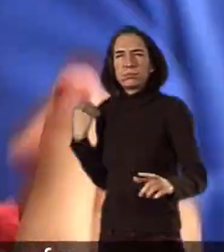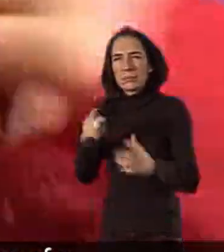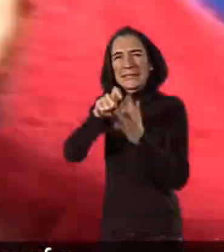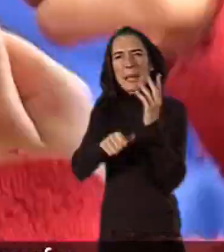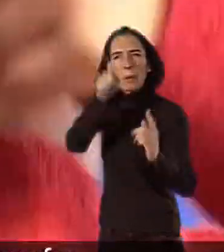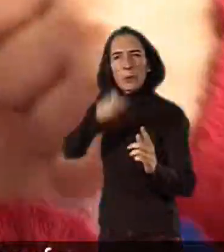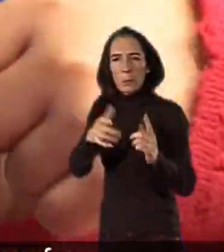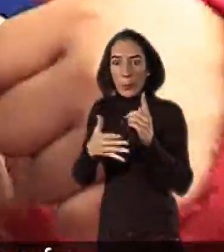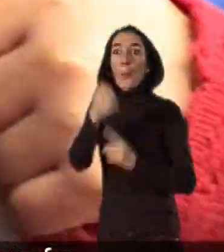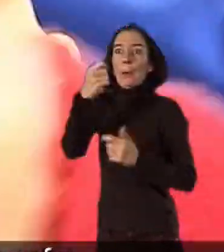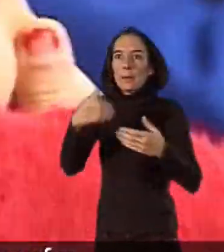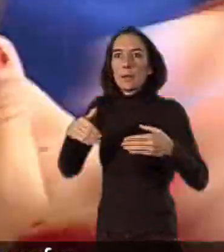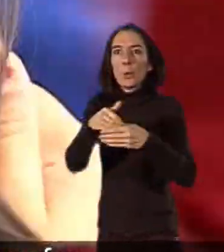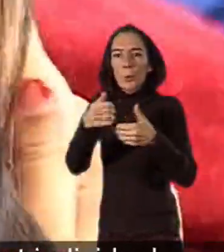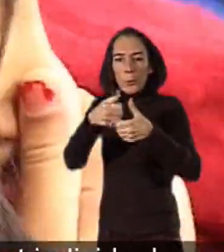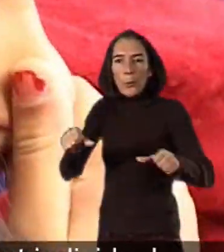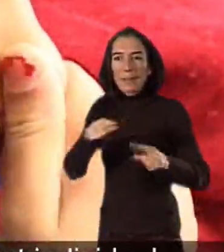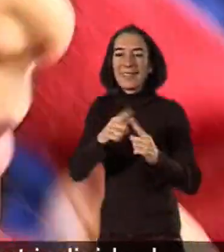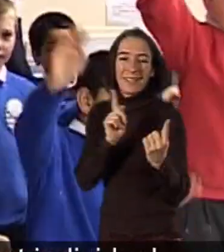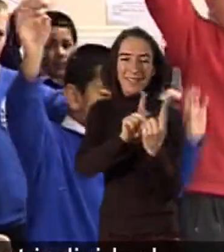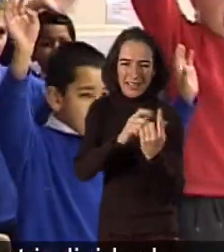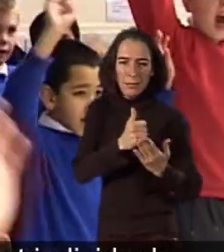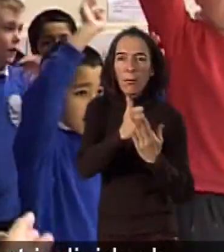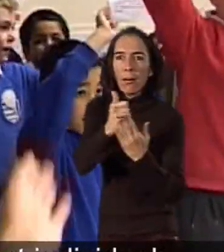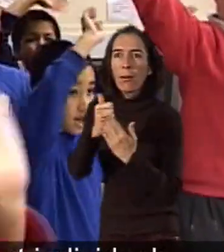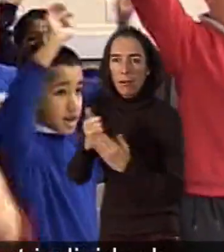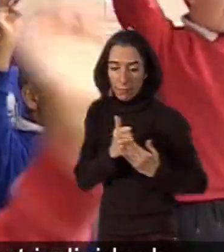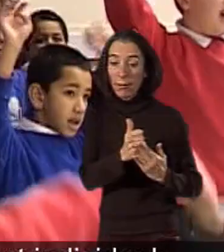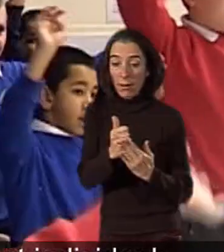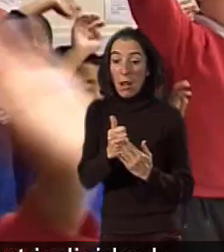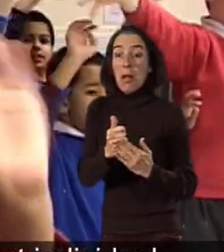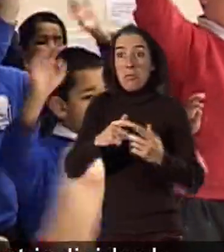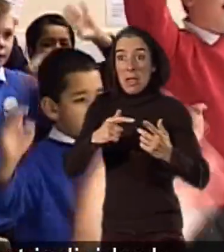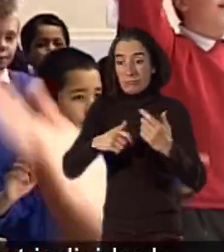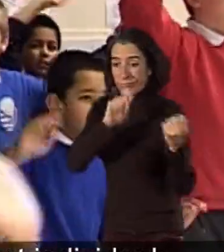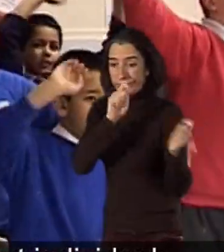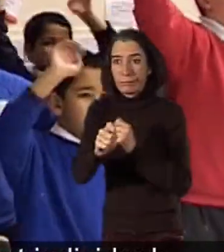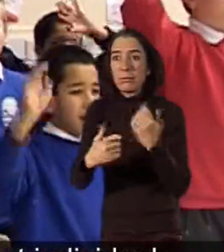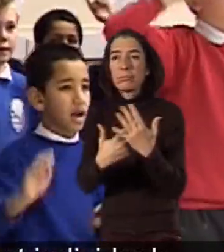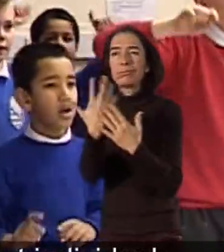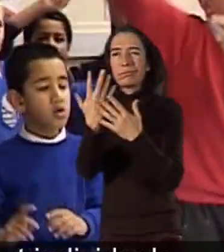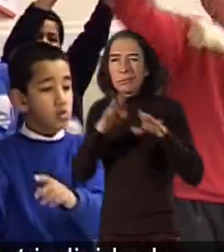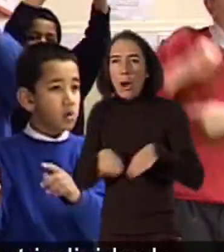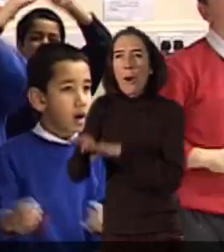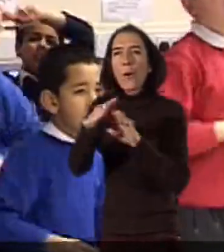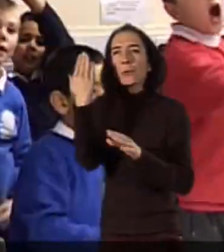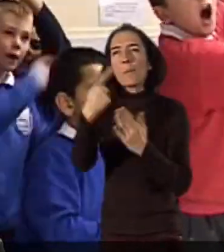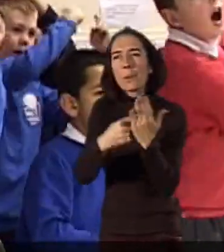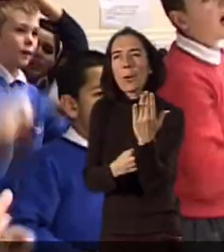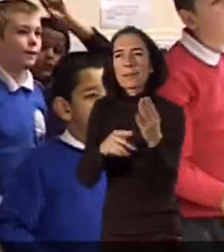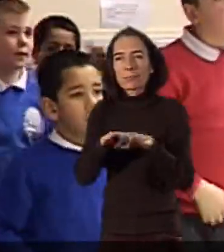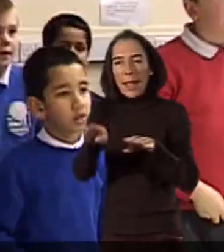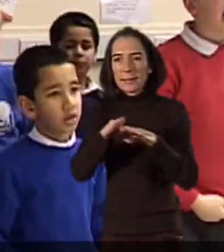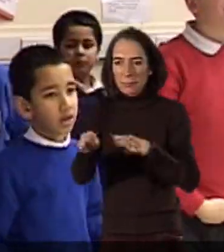in 1989, the school has moved from making adjustments to support individuals to changing whole school policy and practice to support